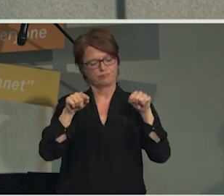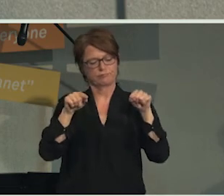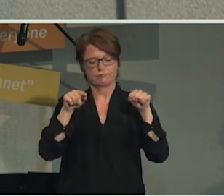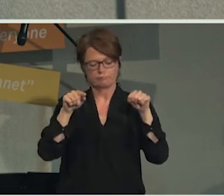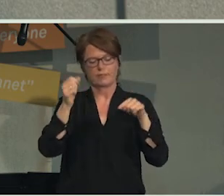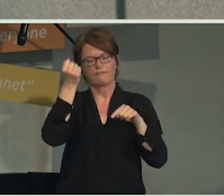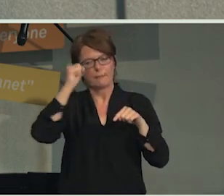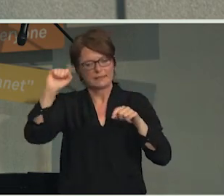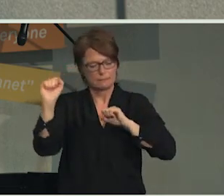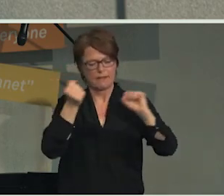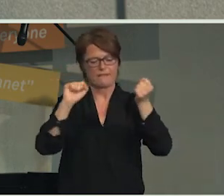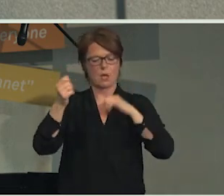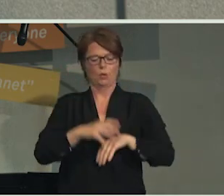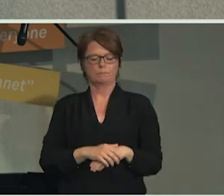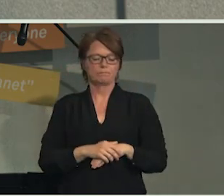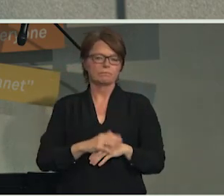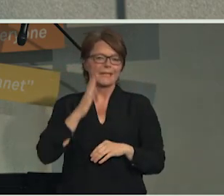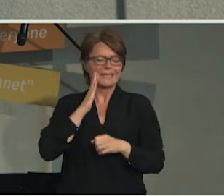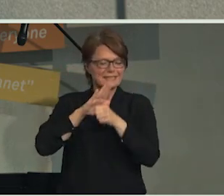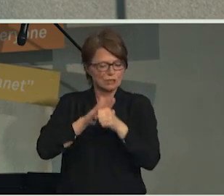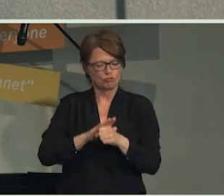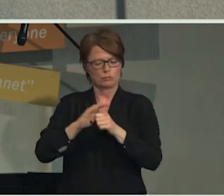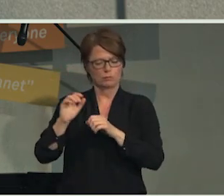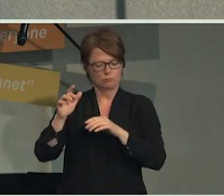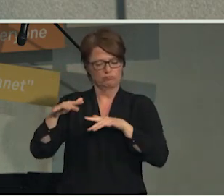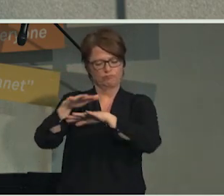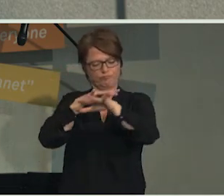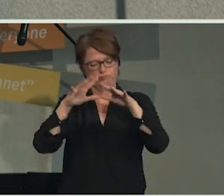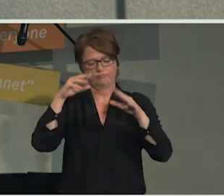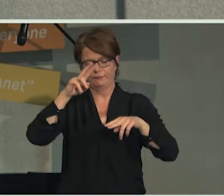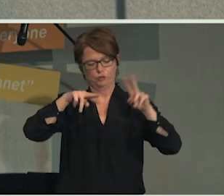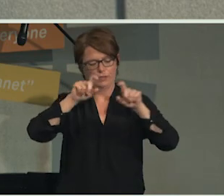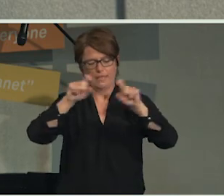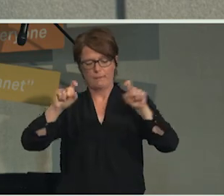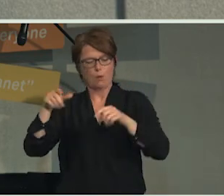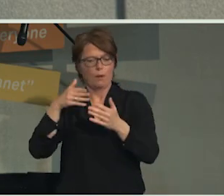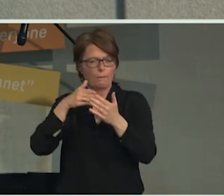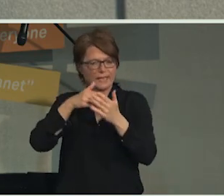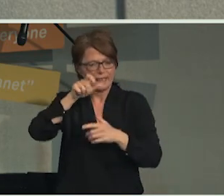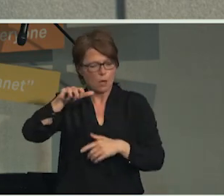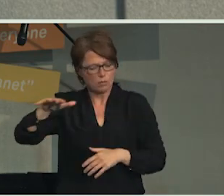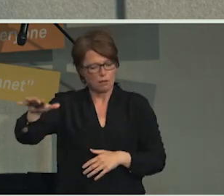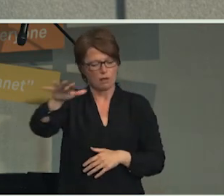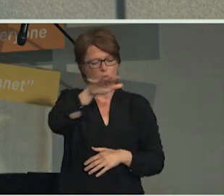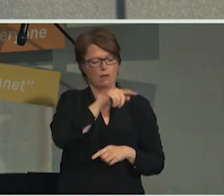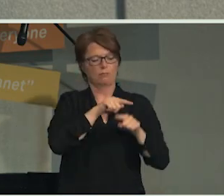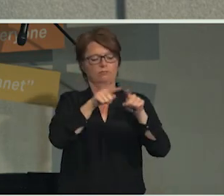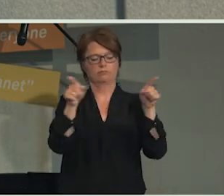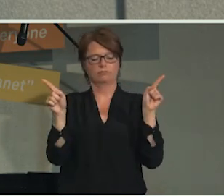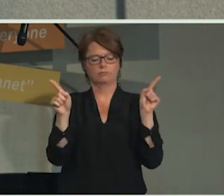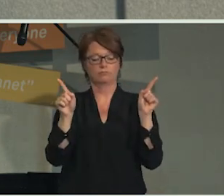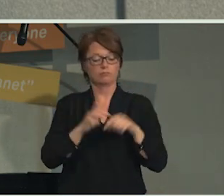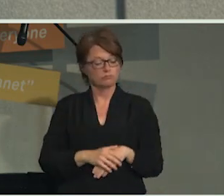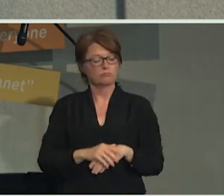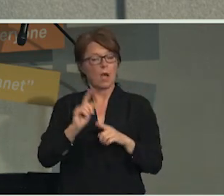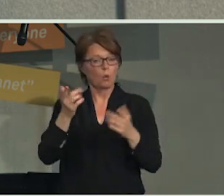been reluctant to give space and share space and give power, share power. But power is rarely something that is given.